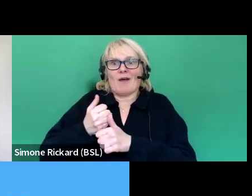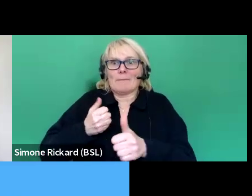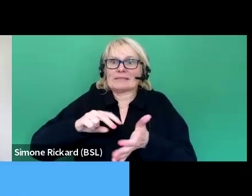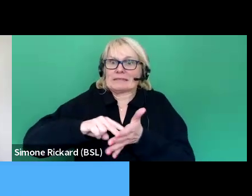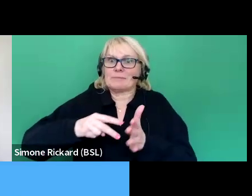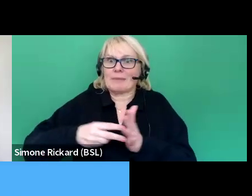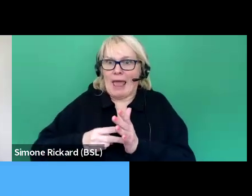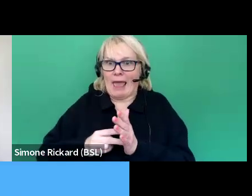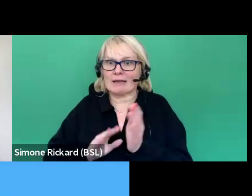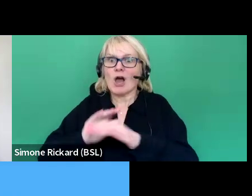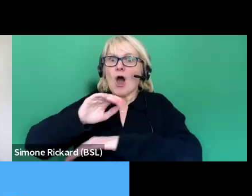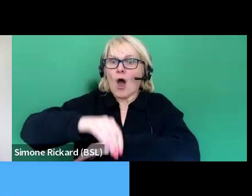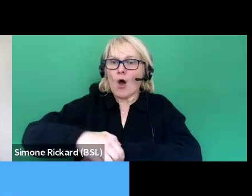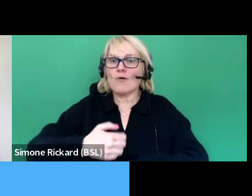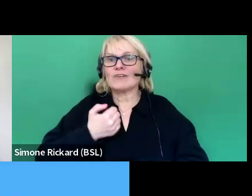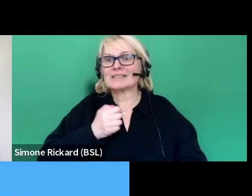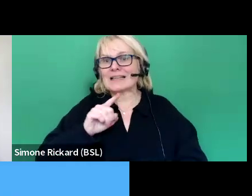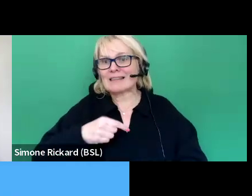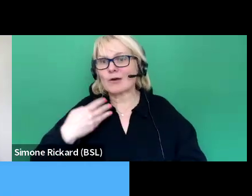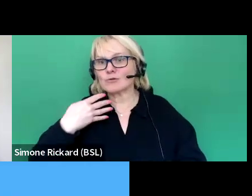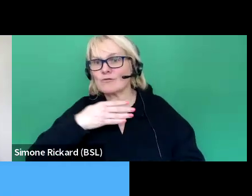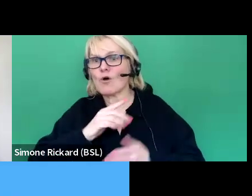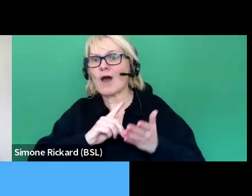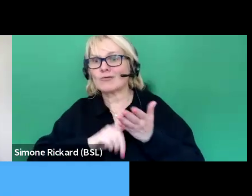is at least £6,400 a year.